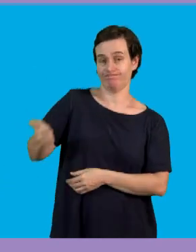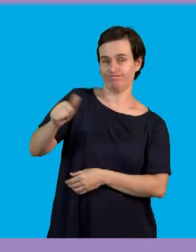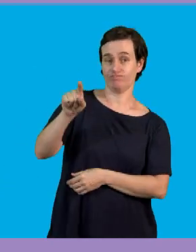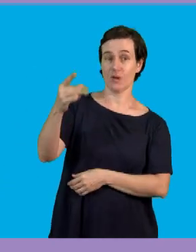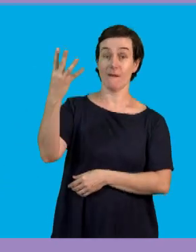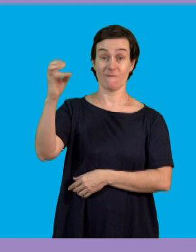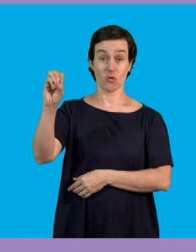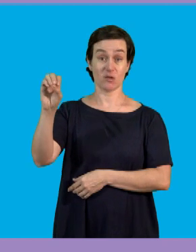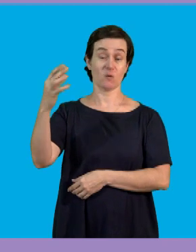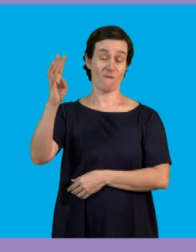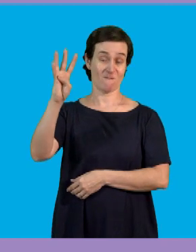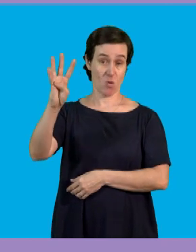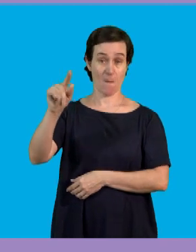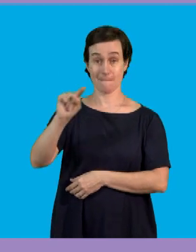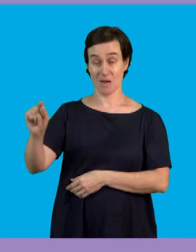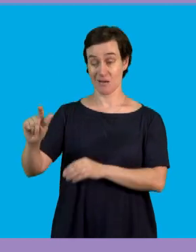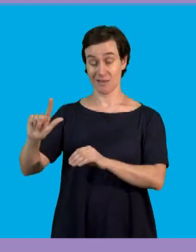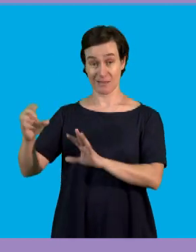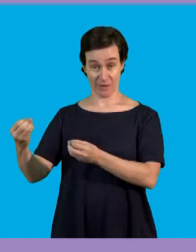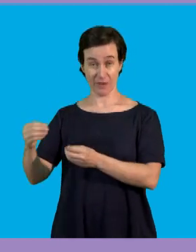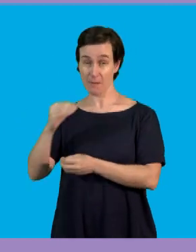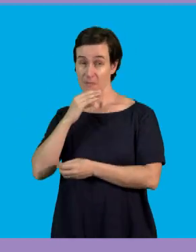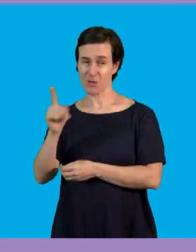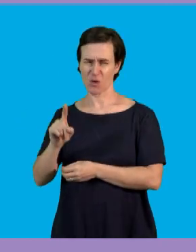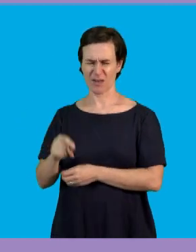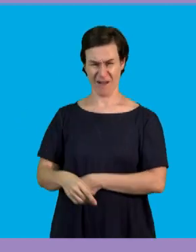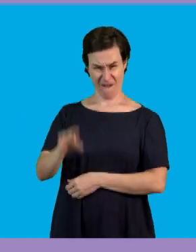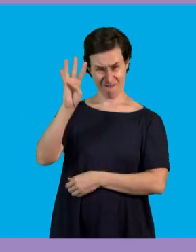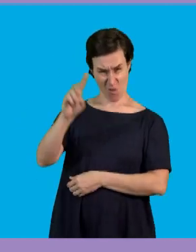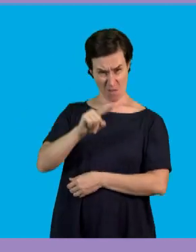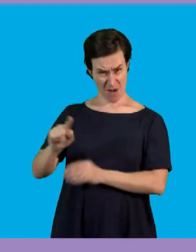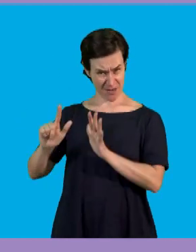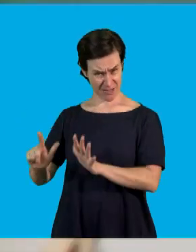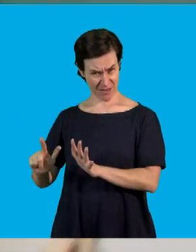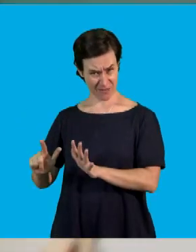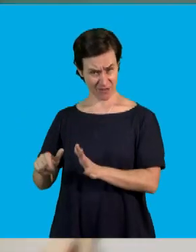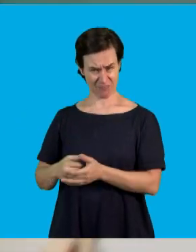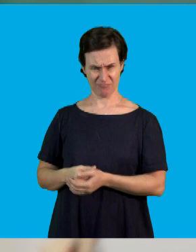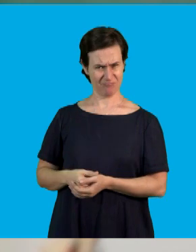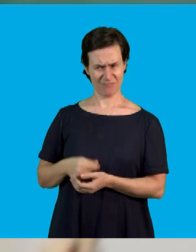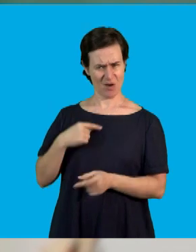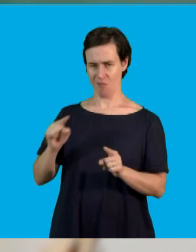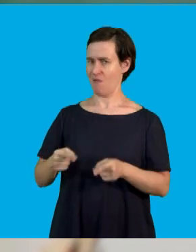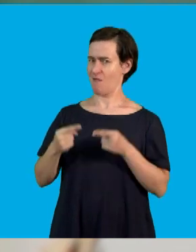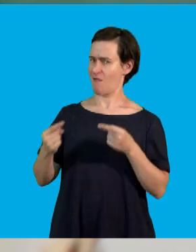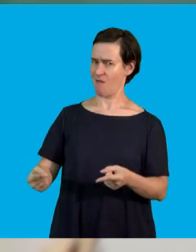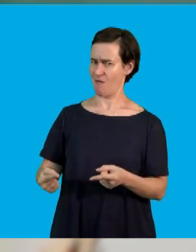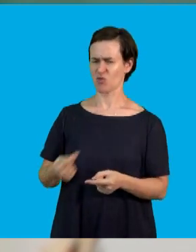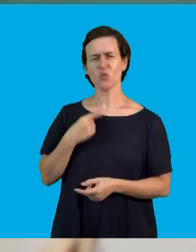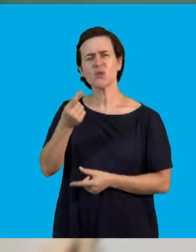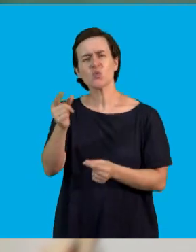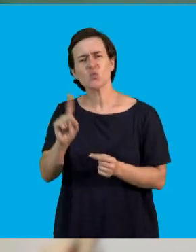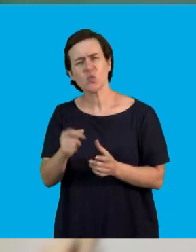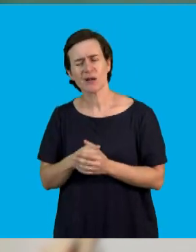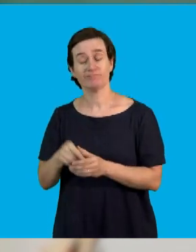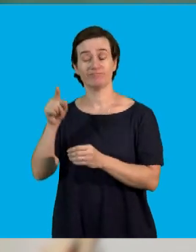have 4 tens minus 7 tens. Now we cannot take out 7 tens from 4 tens. So what do? We go to